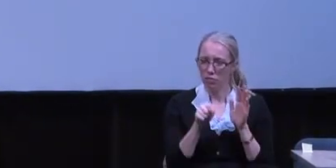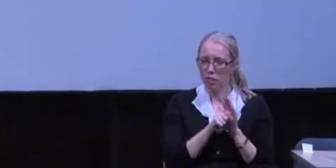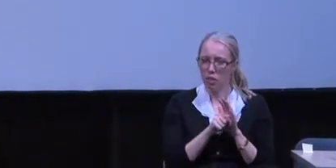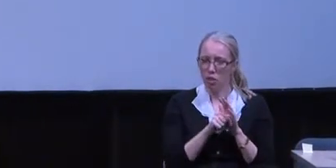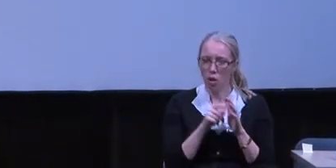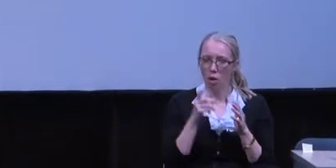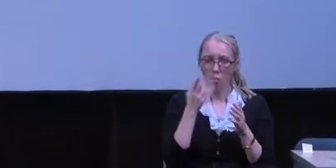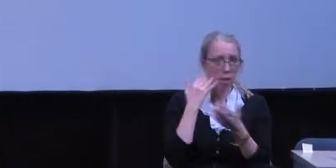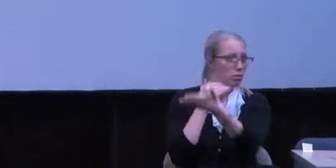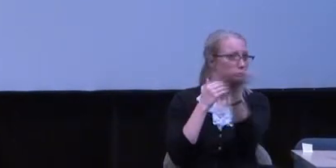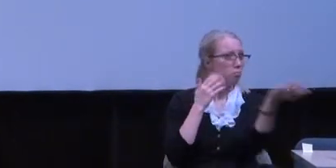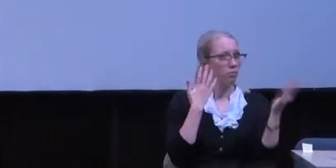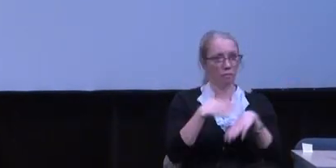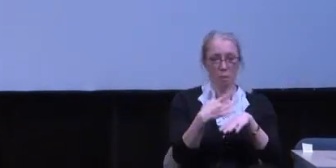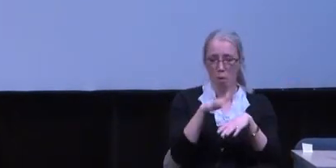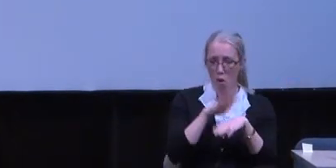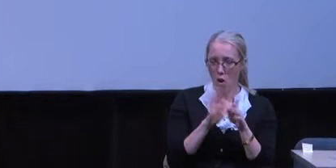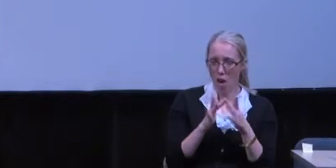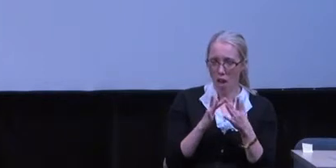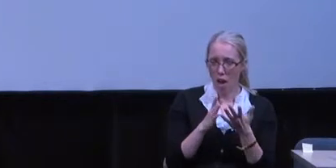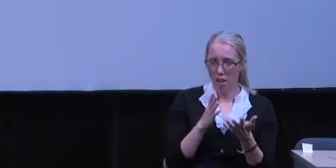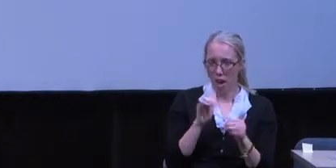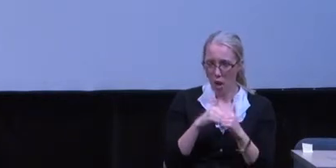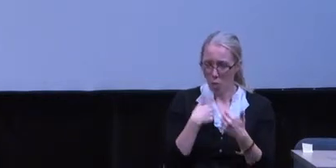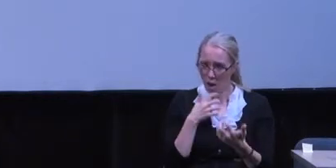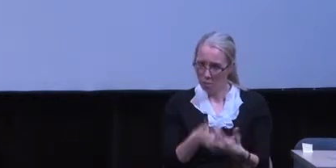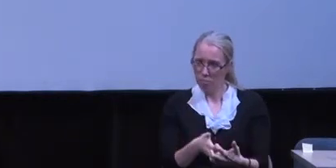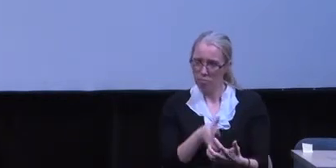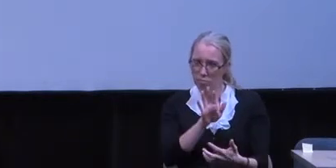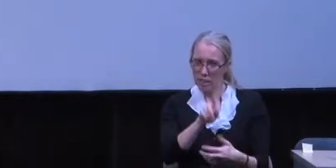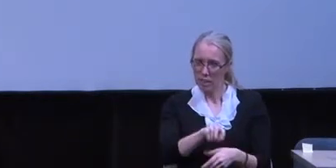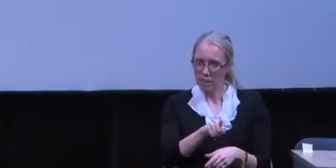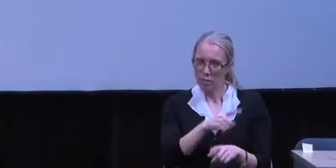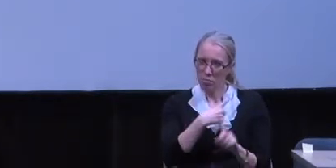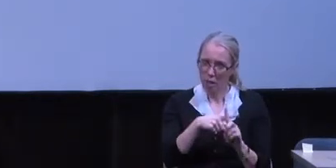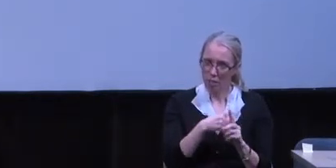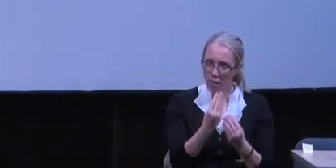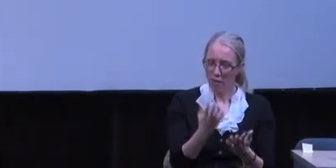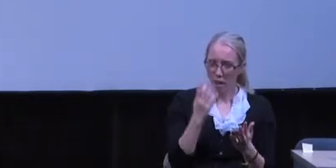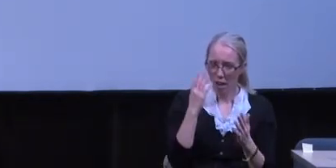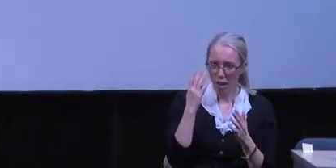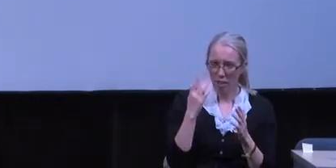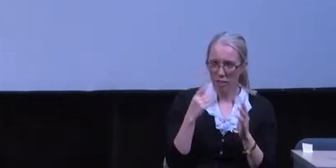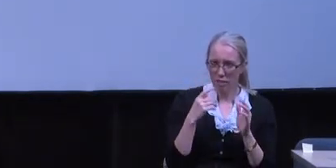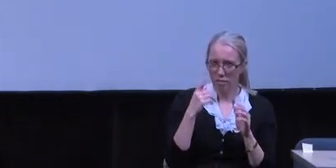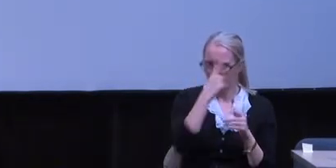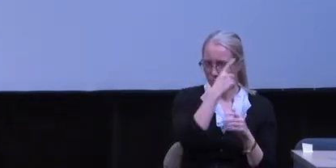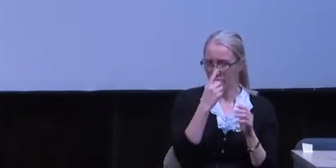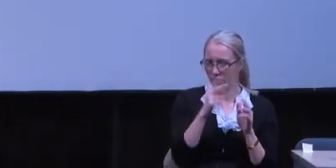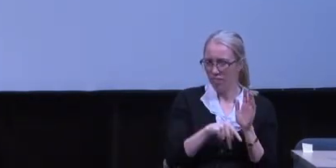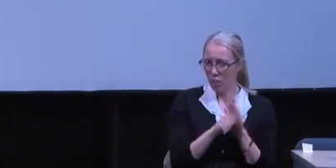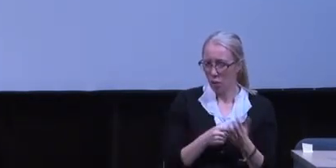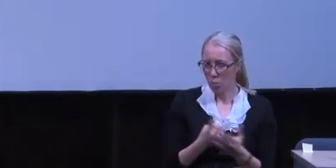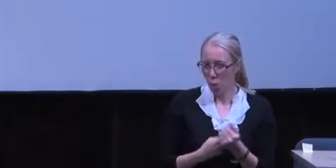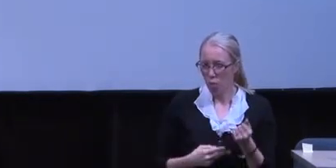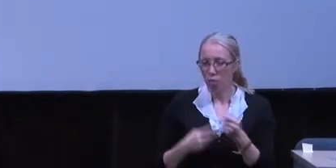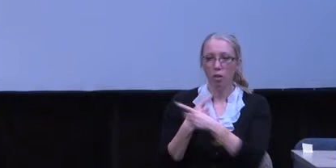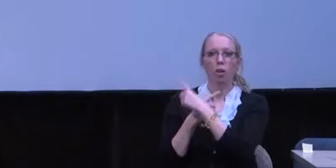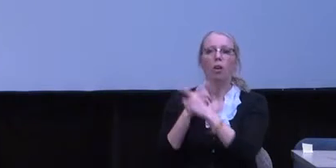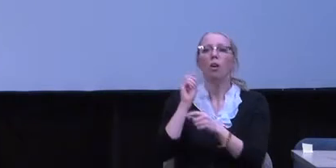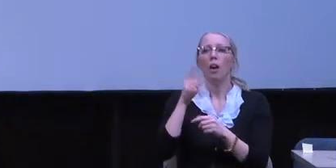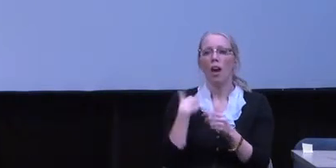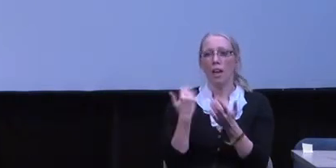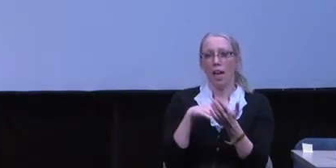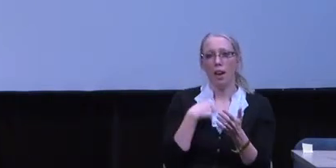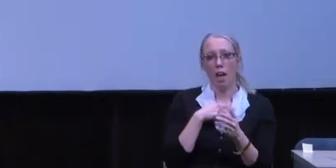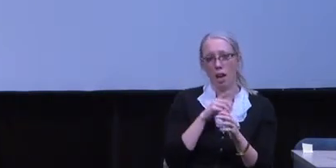and being able to accommodate students. Alright, so what he said was web-based videos that